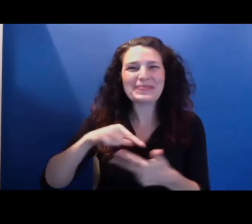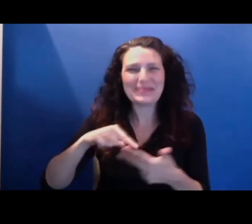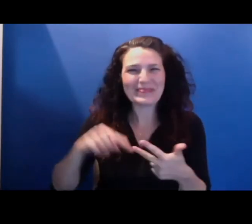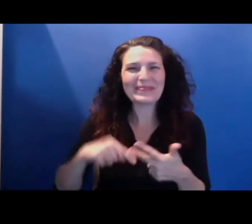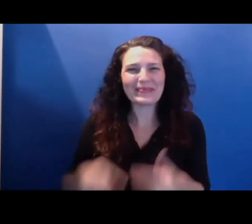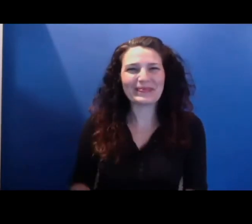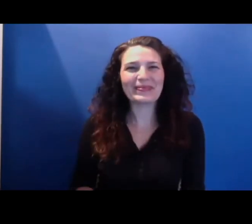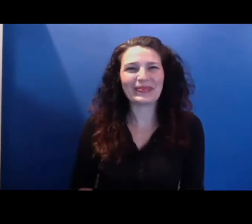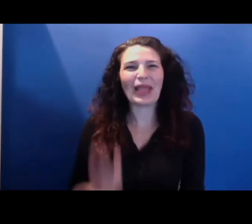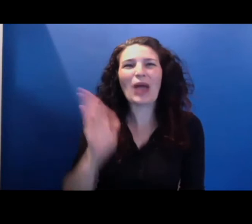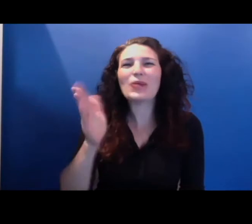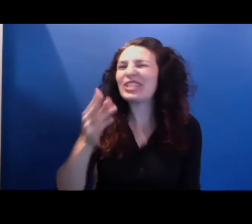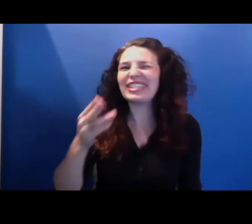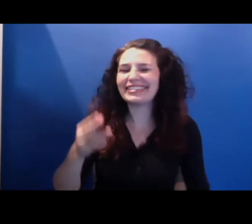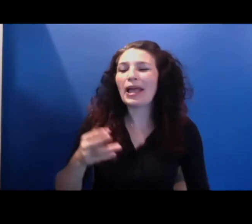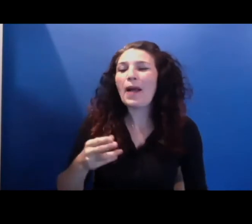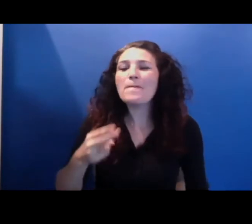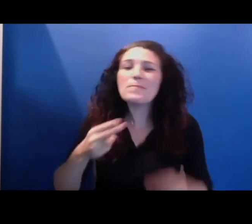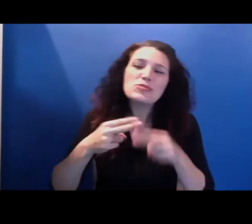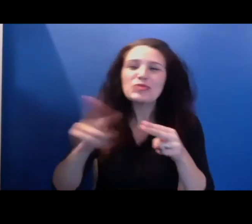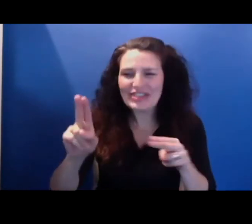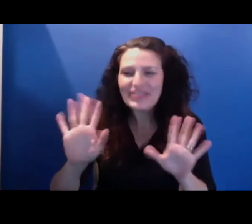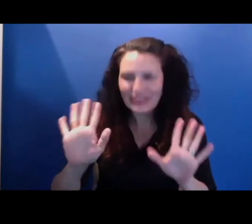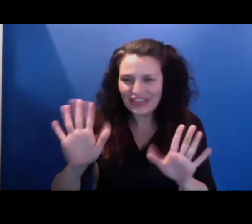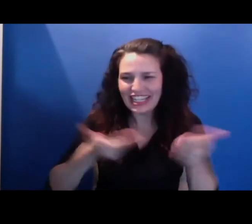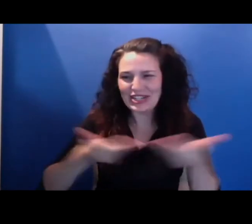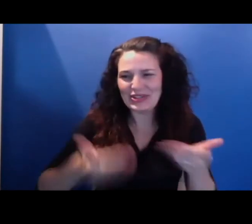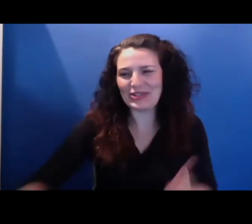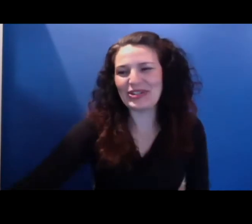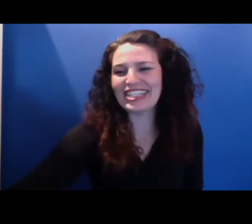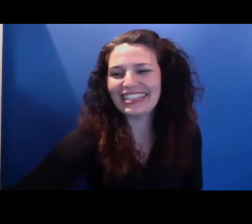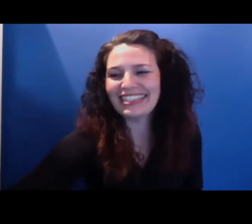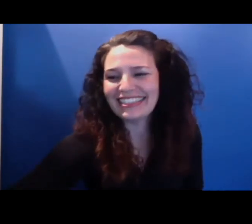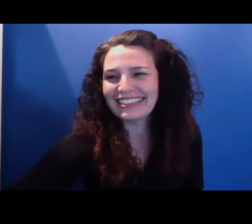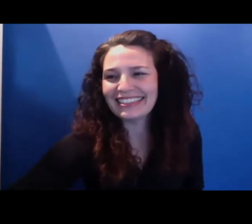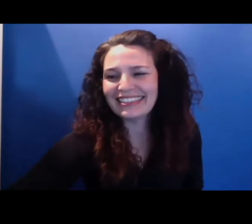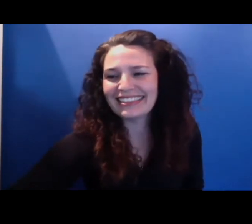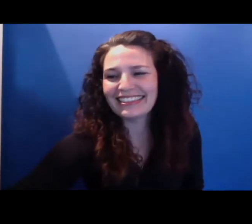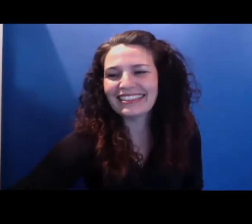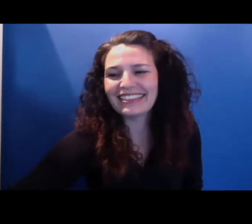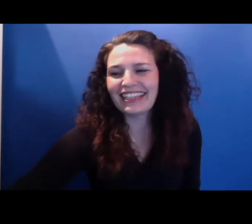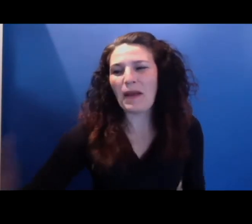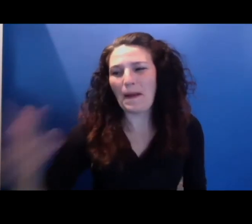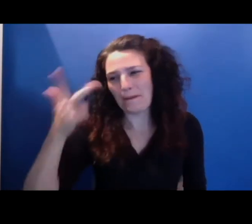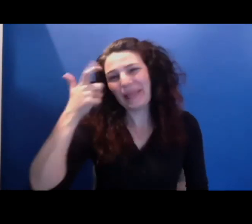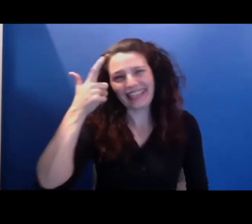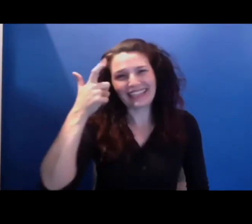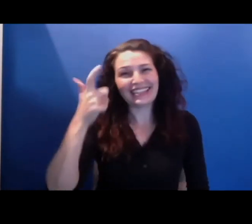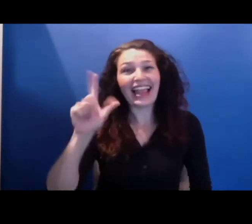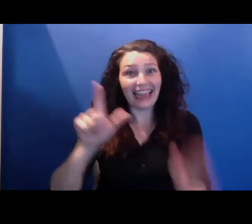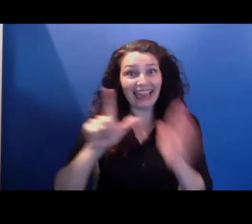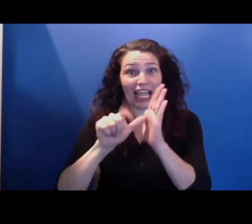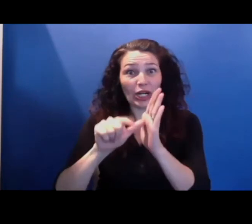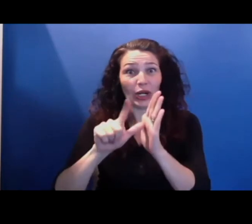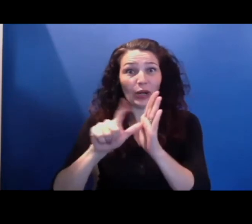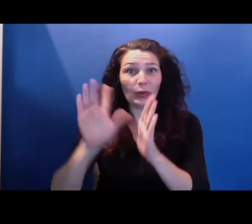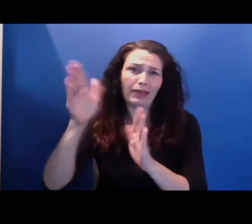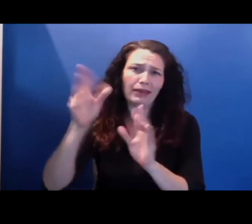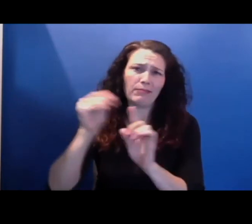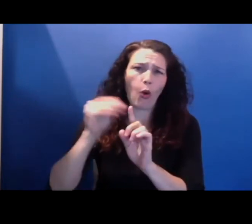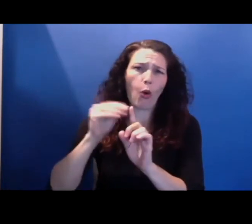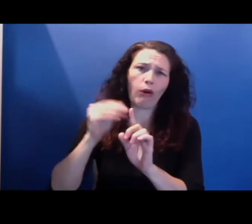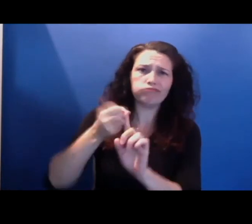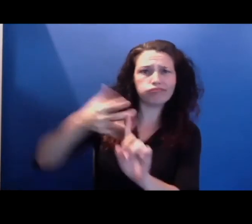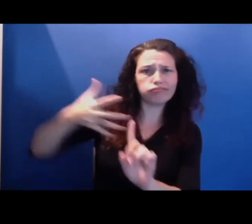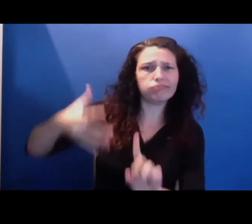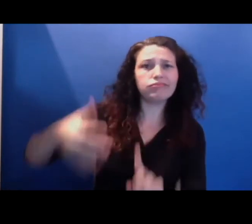going to briefly introduce because they're going to give a more full introduction in this part of their first panel. But first,